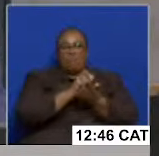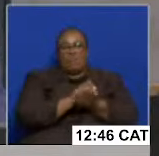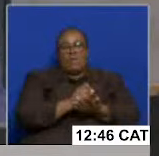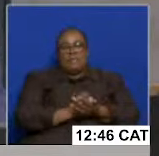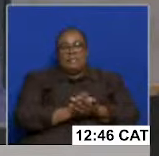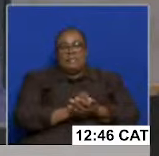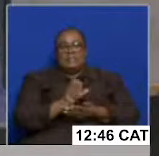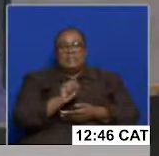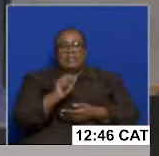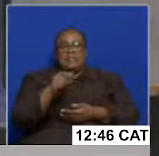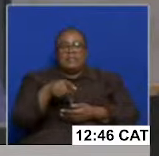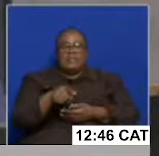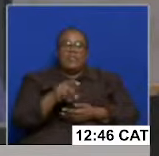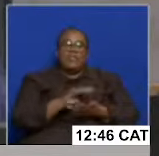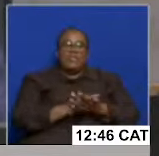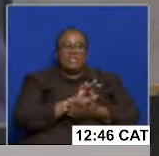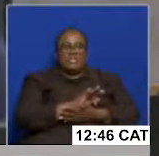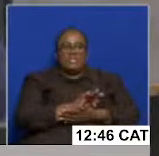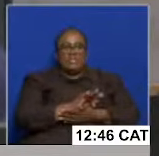after so long?